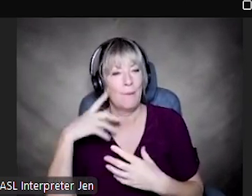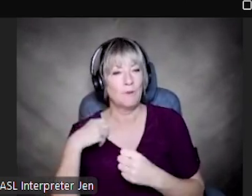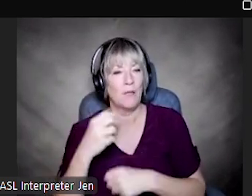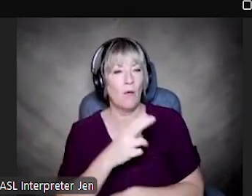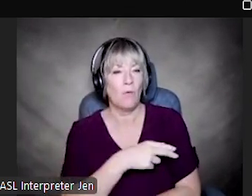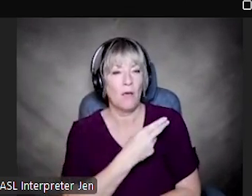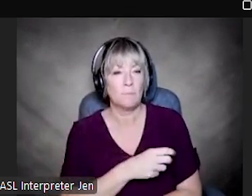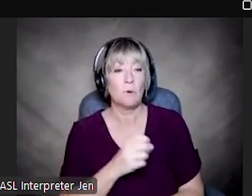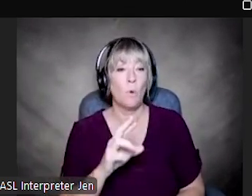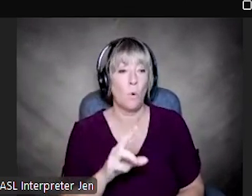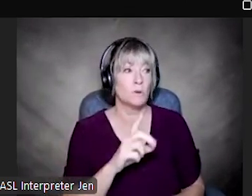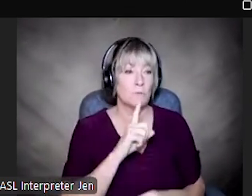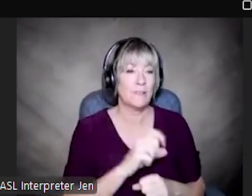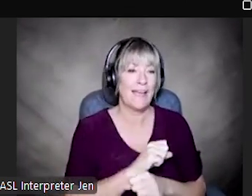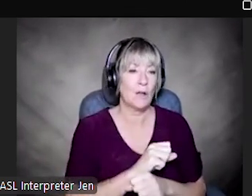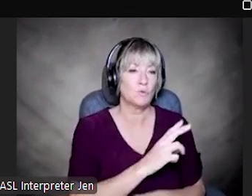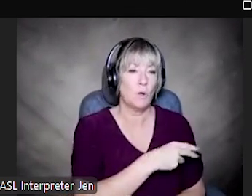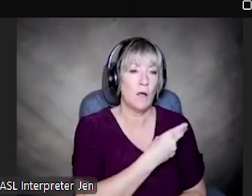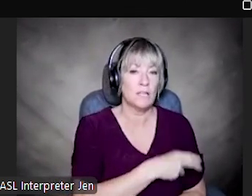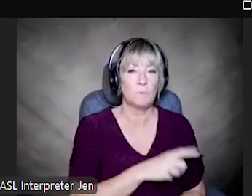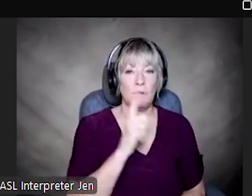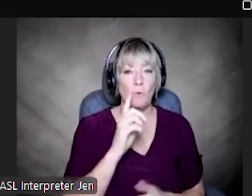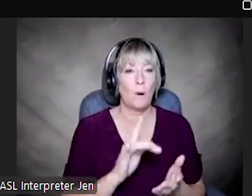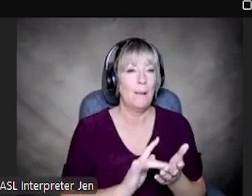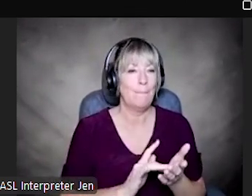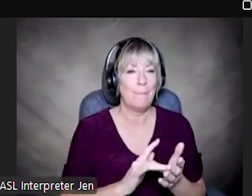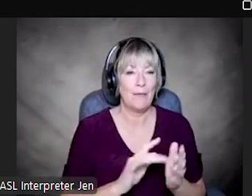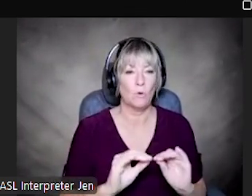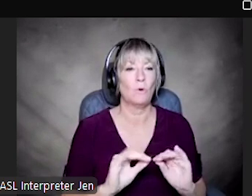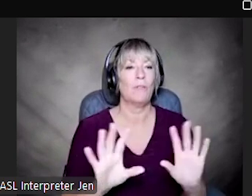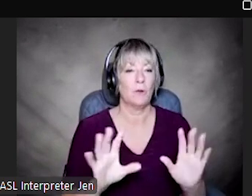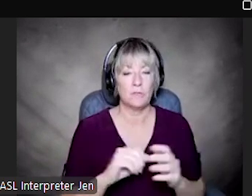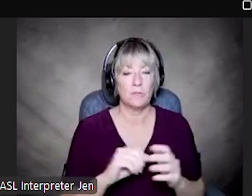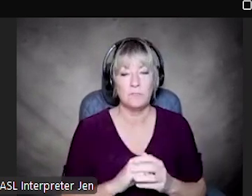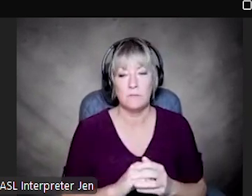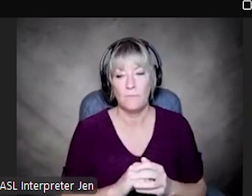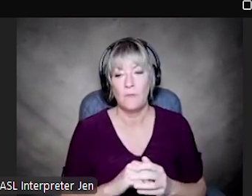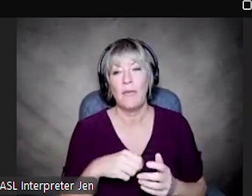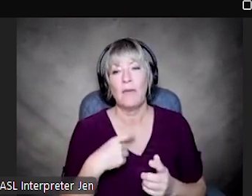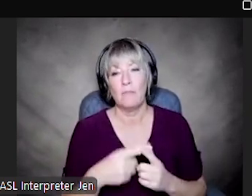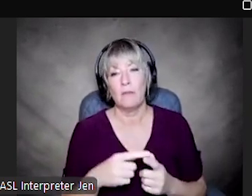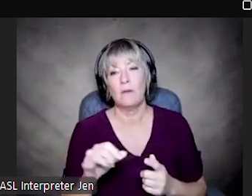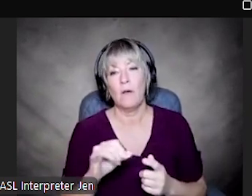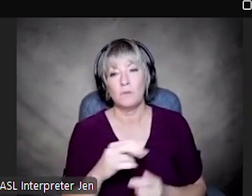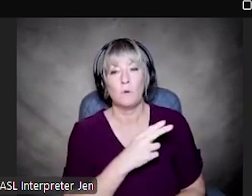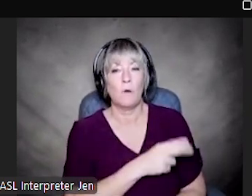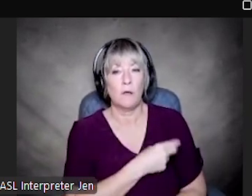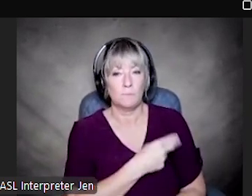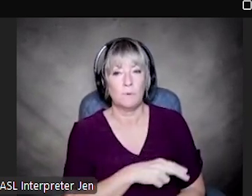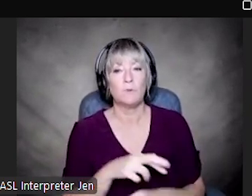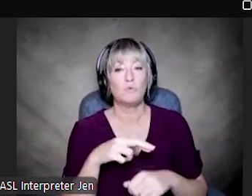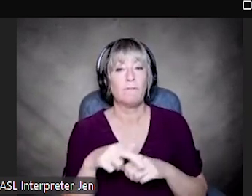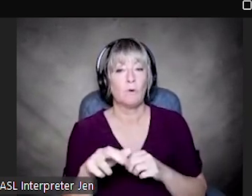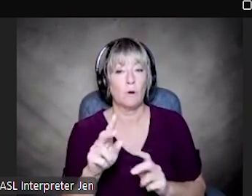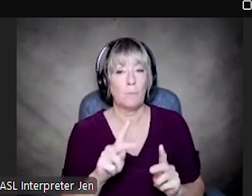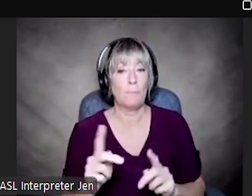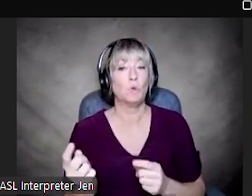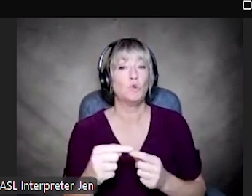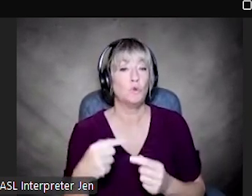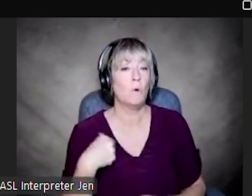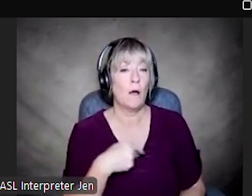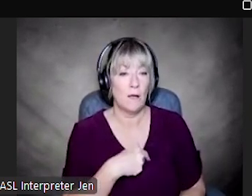to the hospital itself to get something like a medical clearance or something to that nature and back. And then also hospitals do refer individuals to